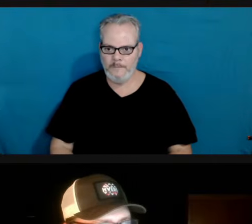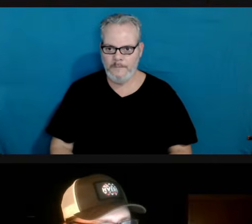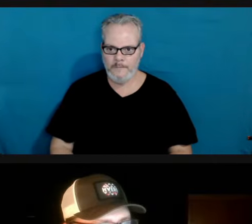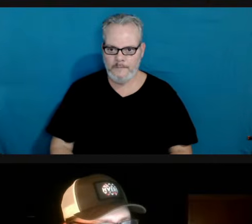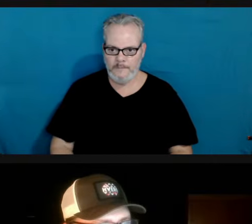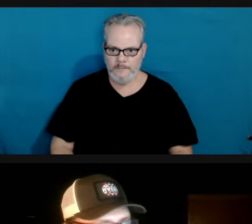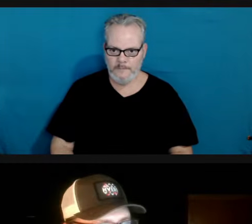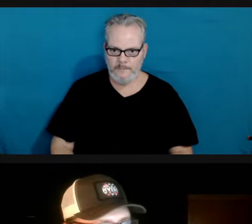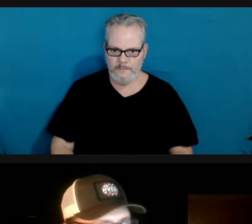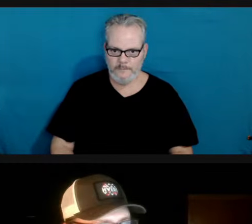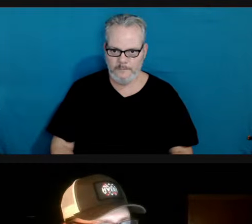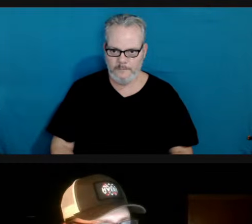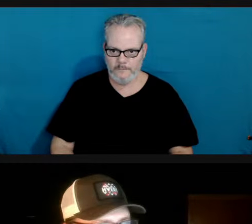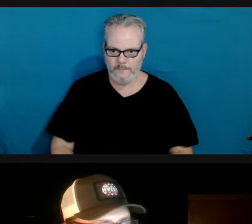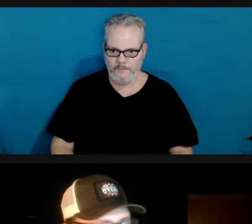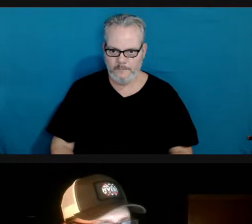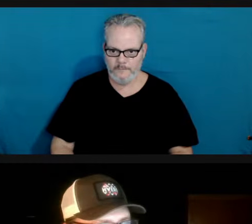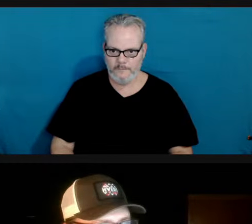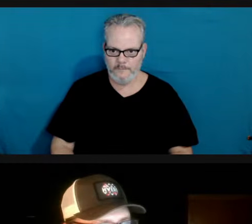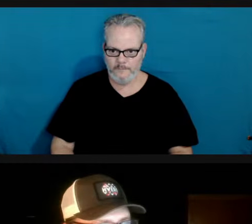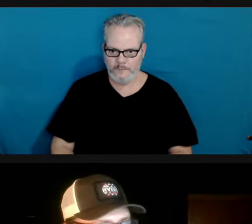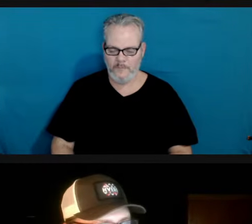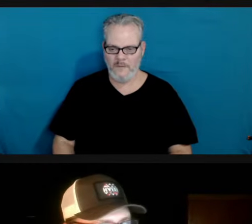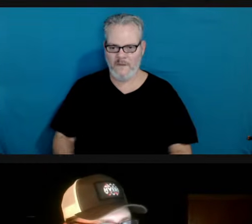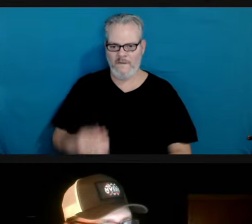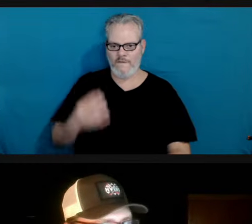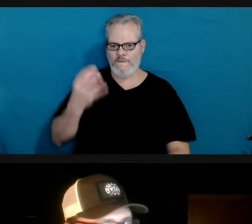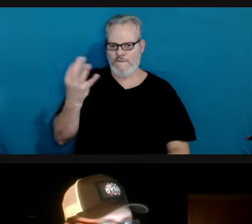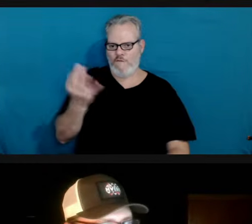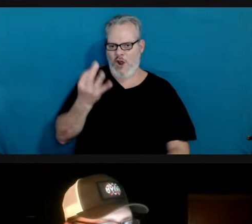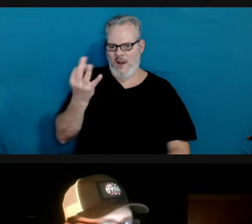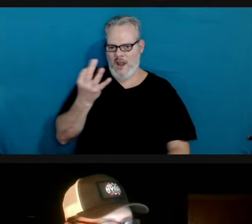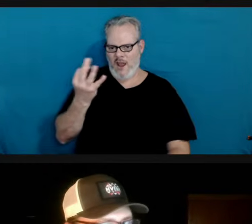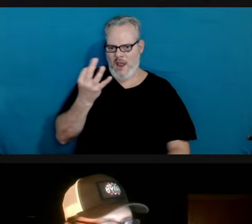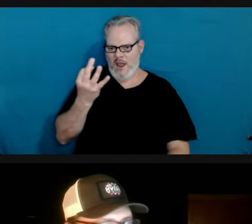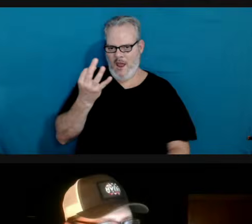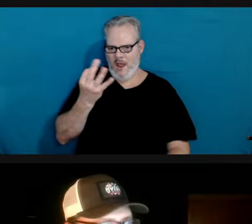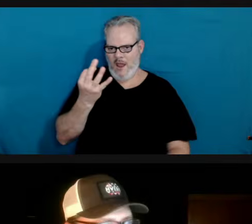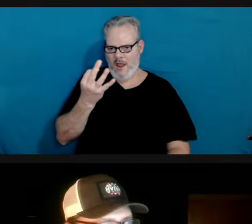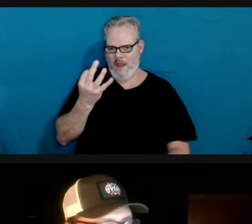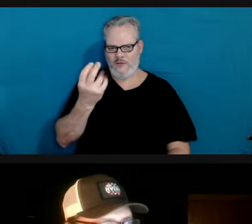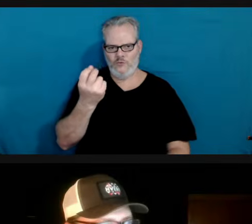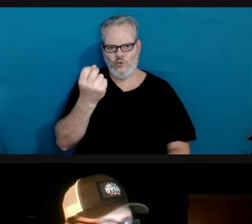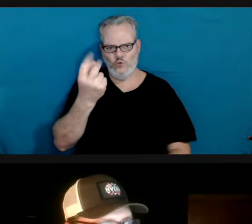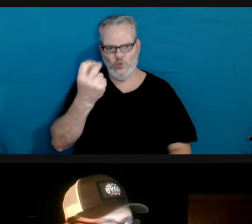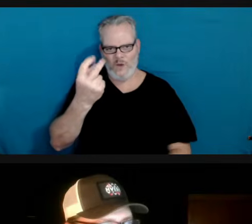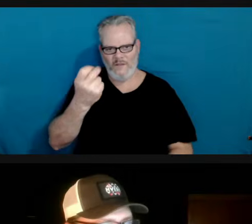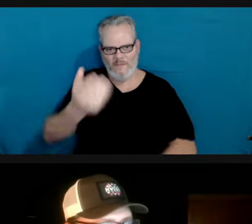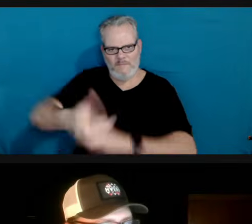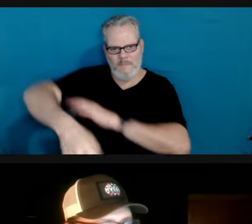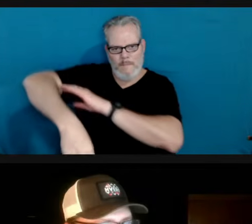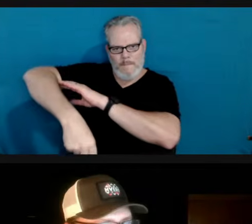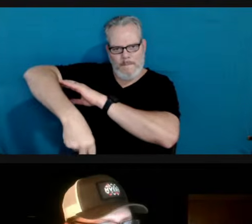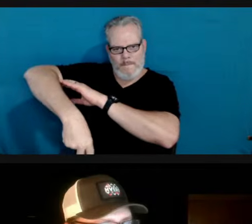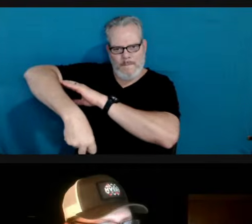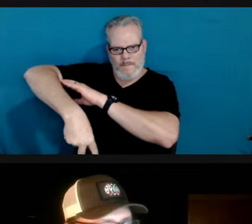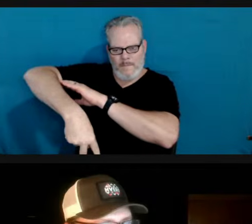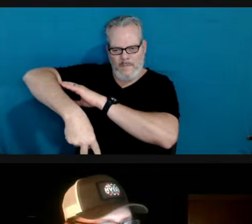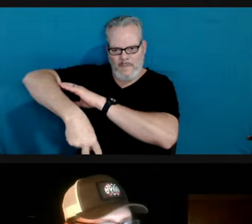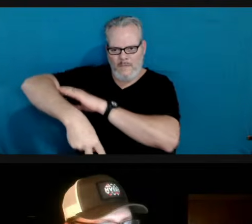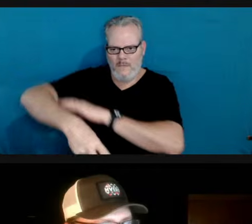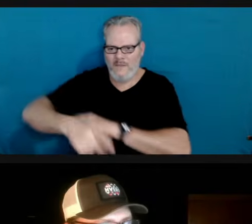go. Friday, 12 a.m. Well, it's showing in different times on here, but so this would